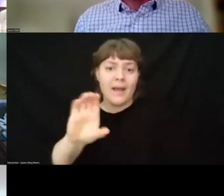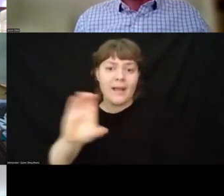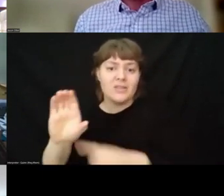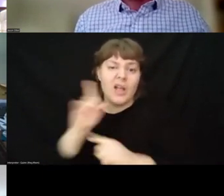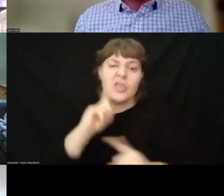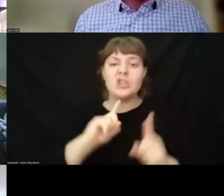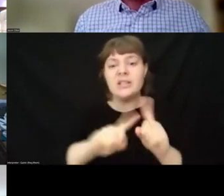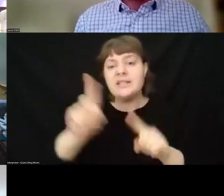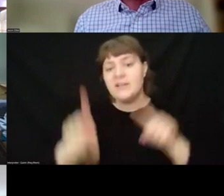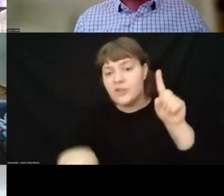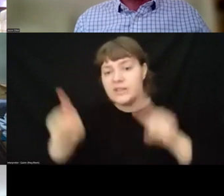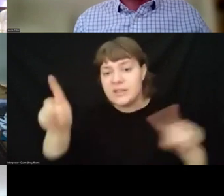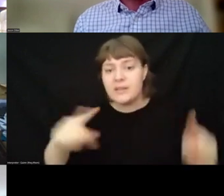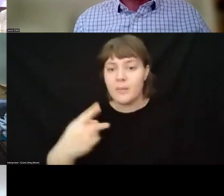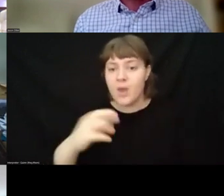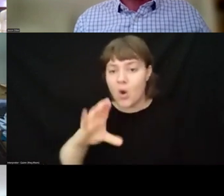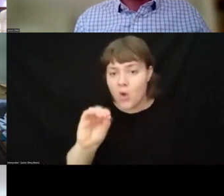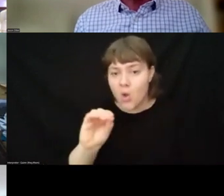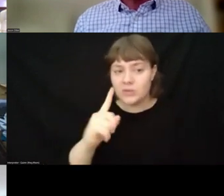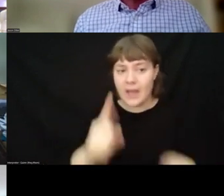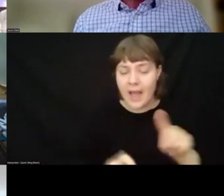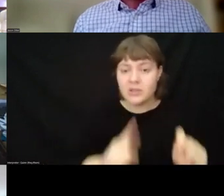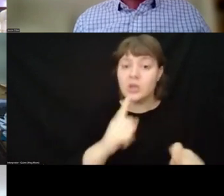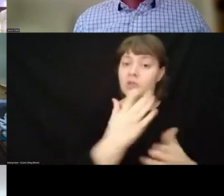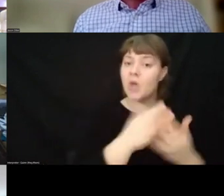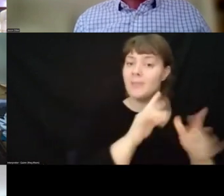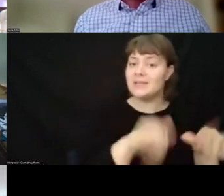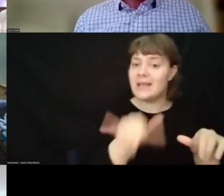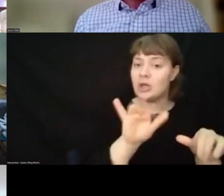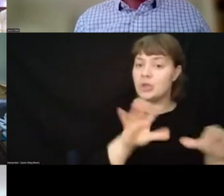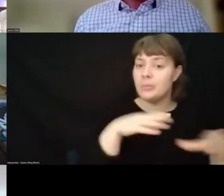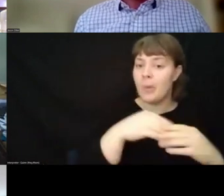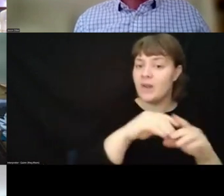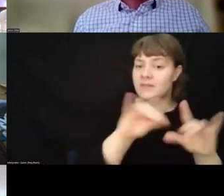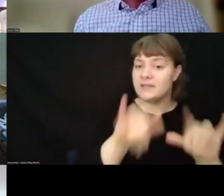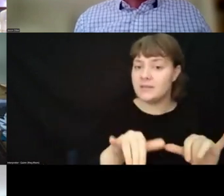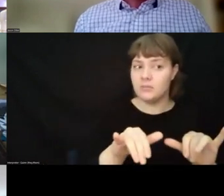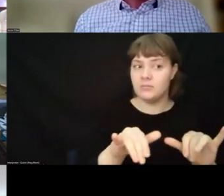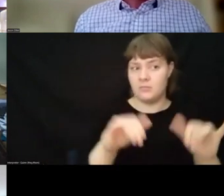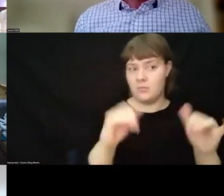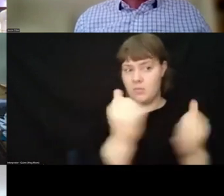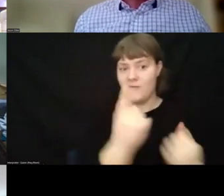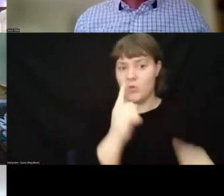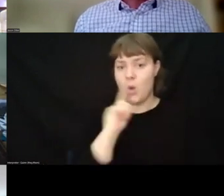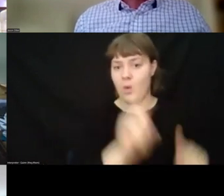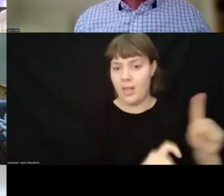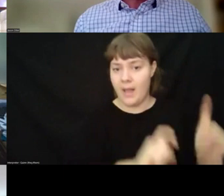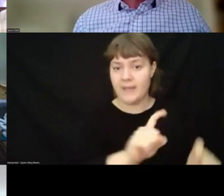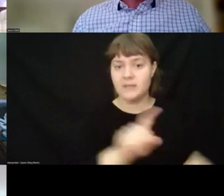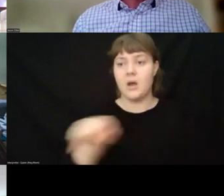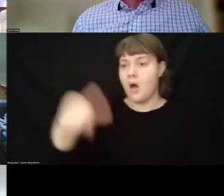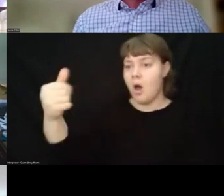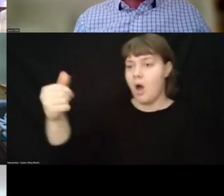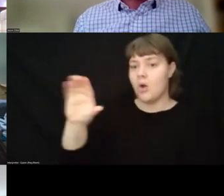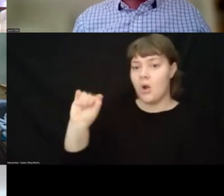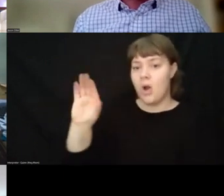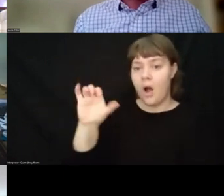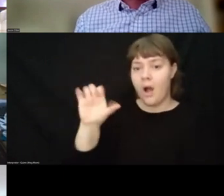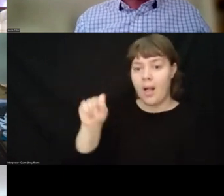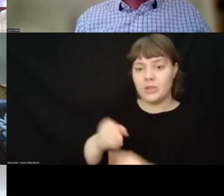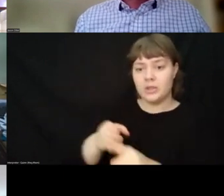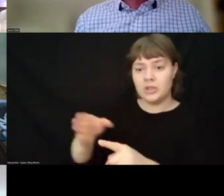There are some standard ones, again, that are part of the system that almost everybody is being asked. Other oncologists will use them